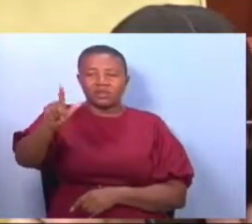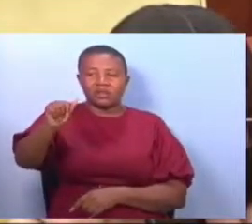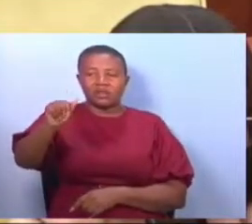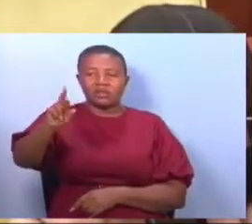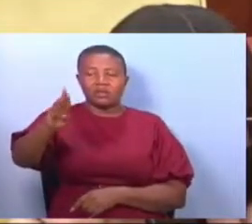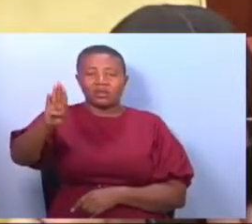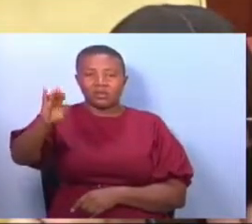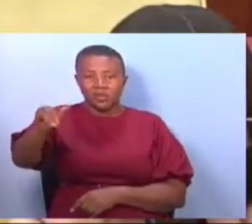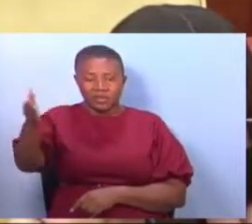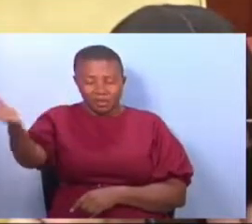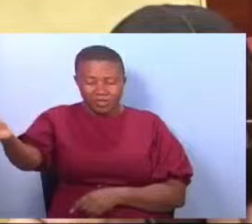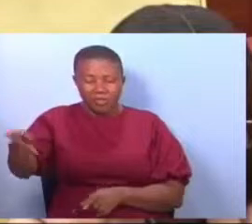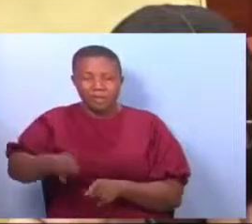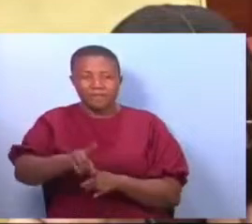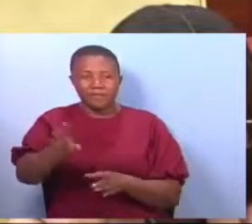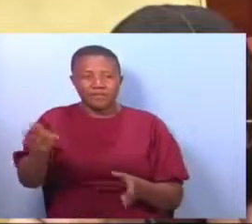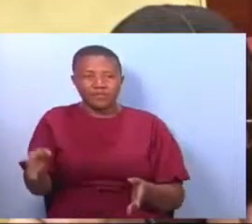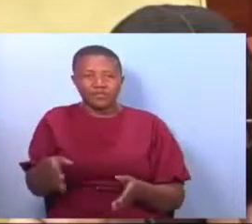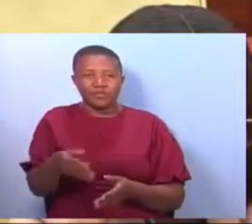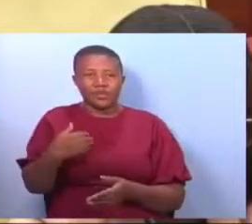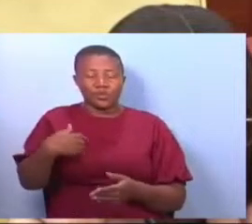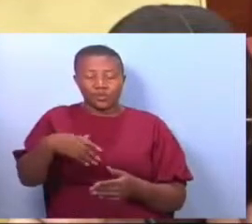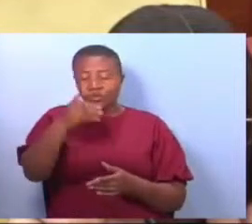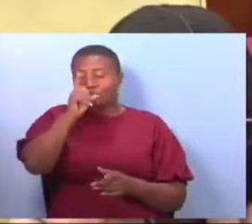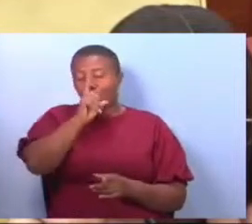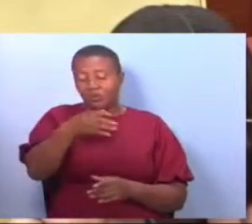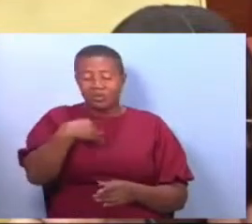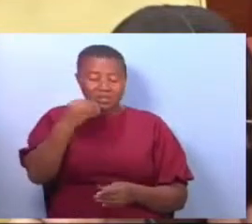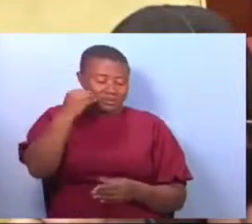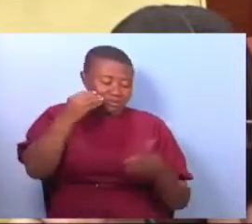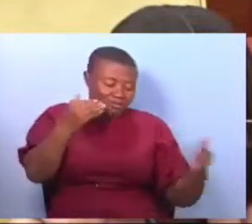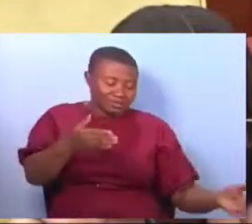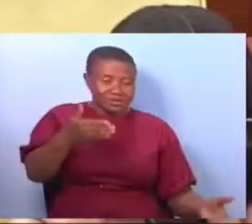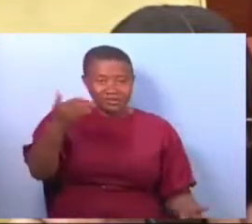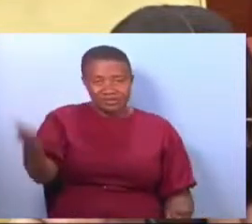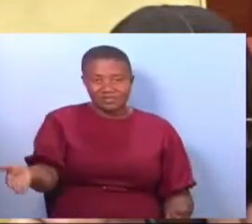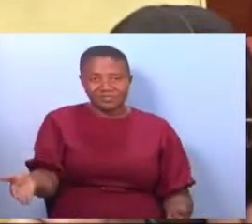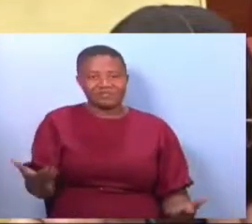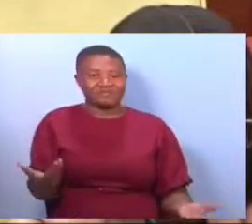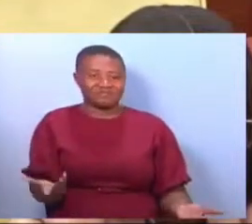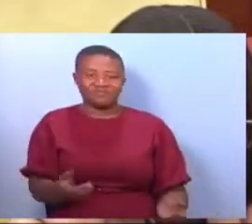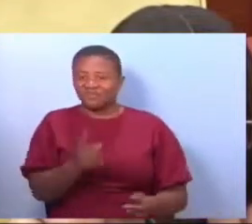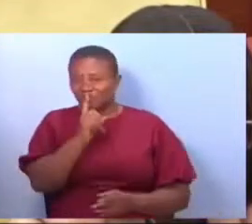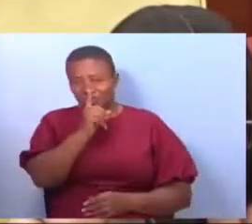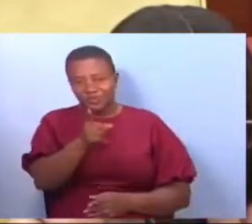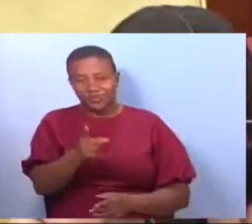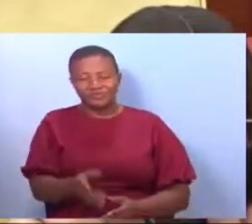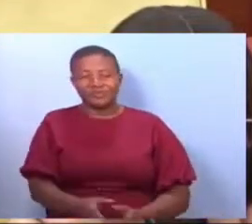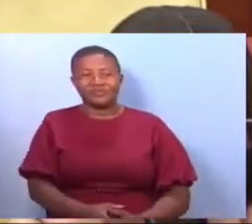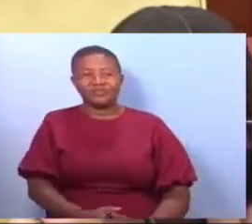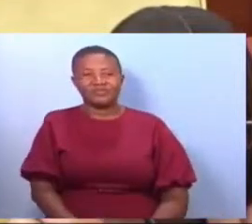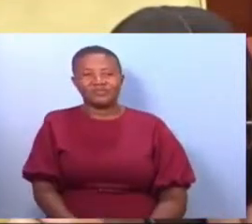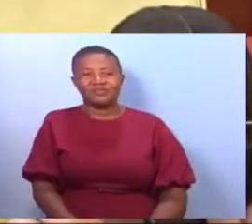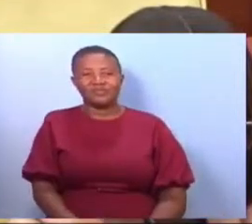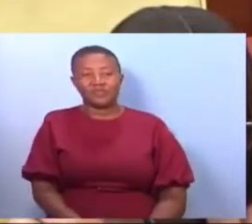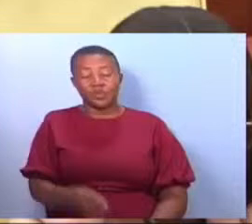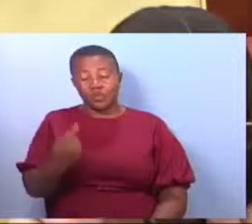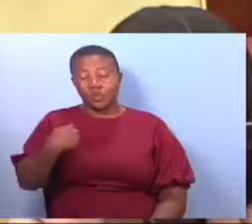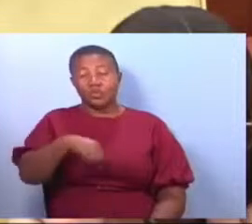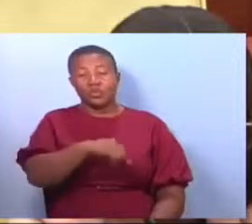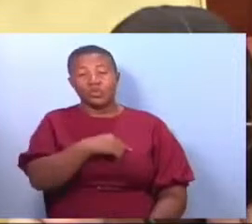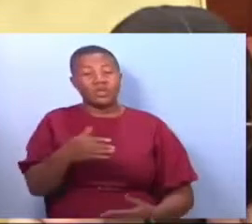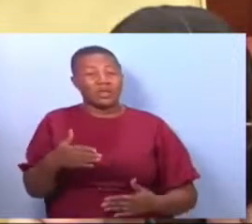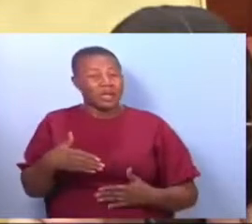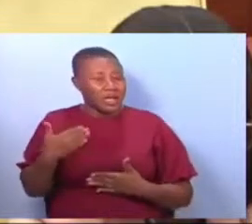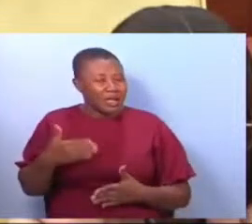also there. Currently, we are neighbors, but next door neighbors. So we are happy